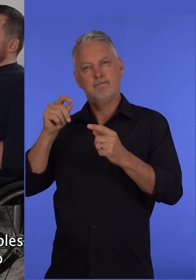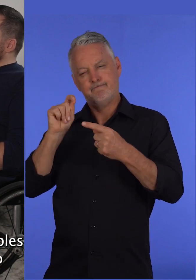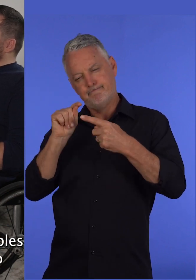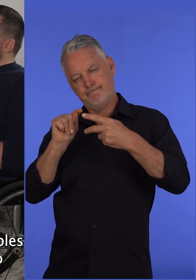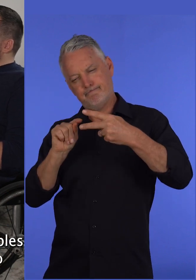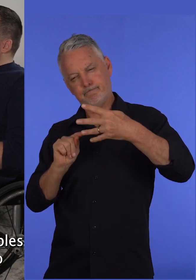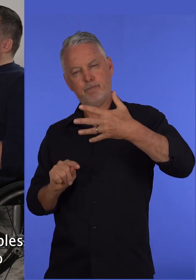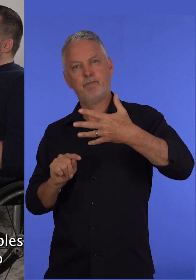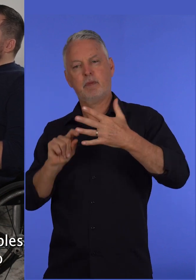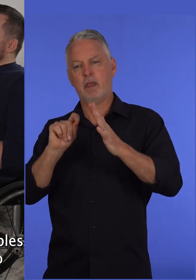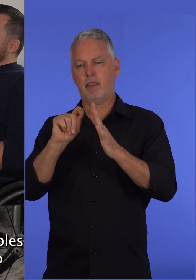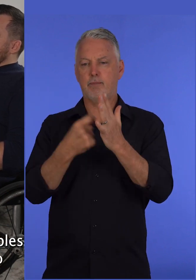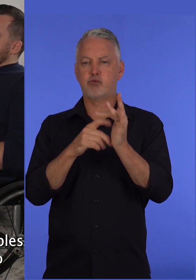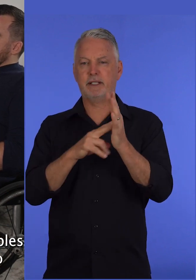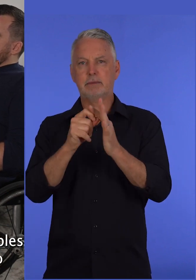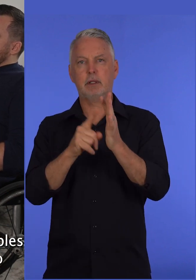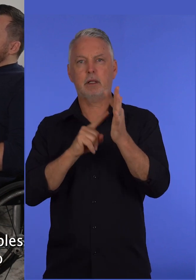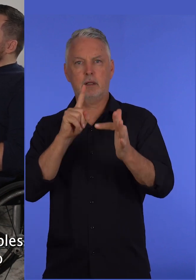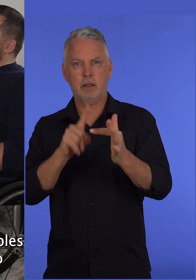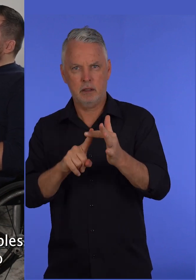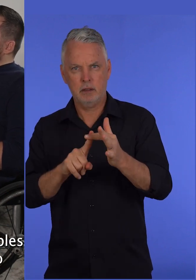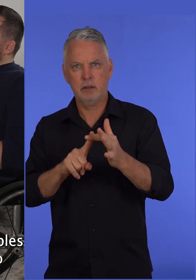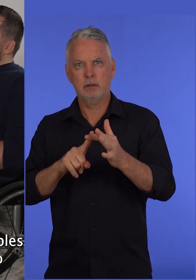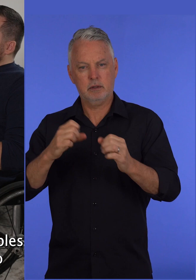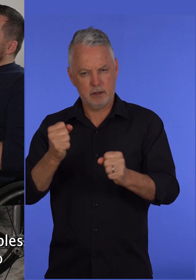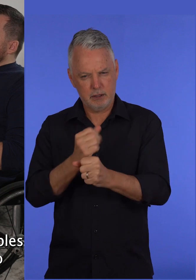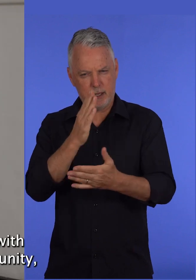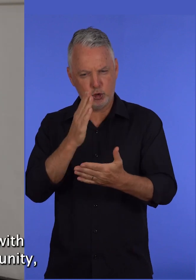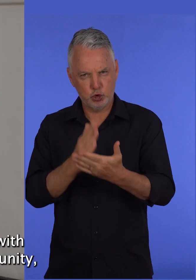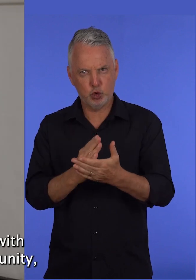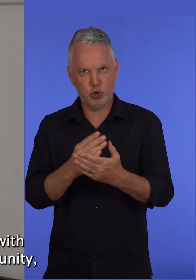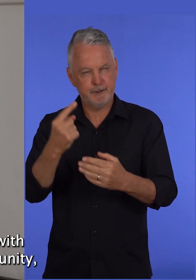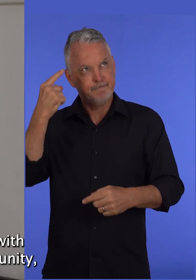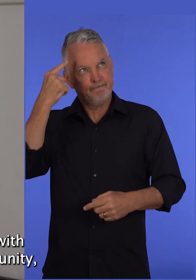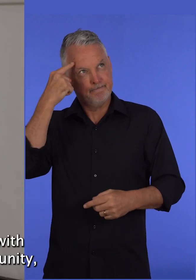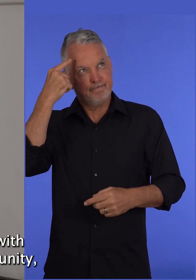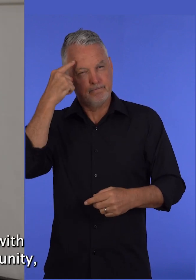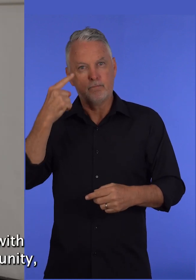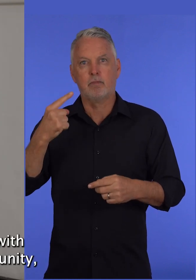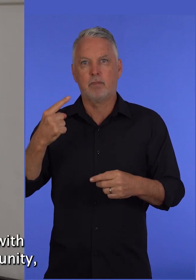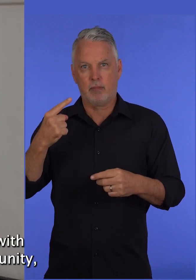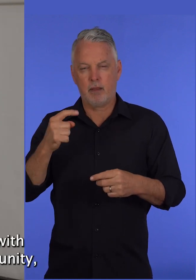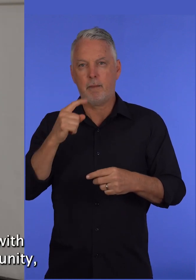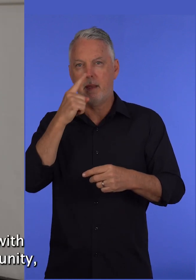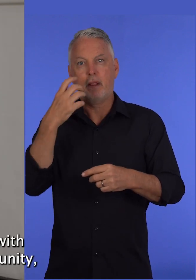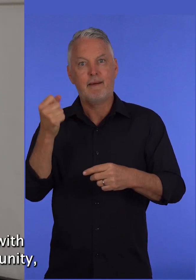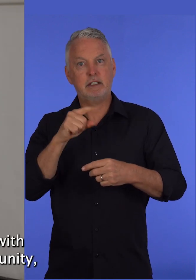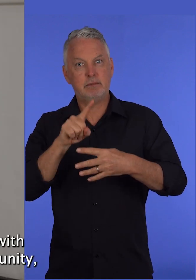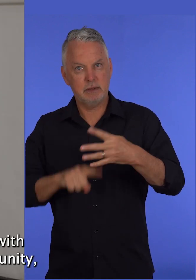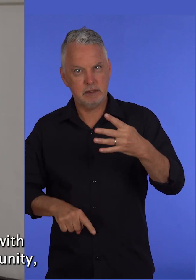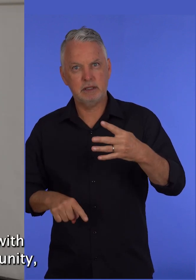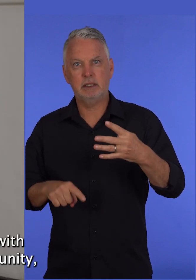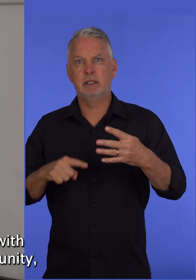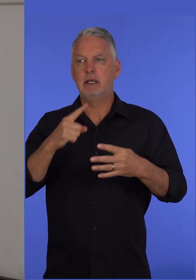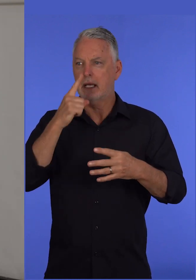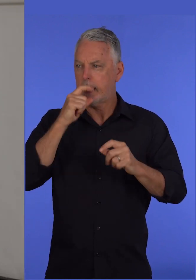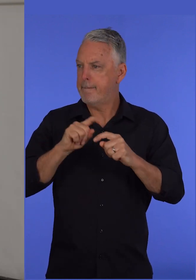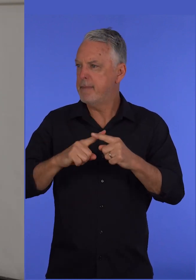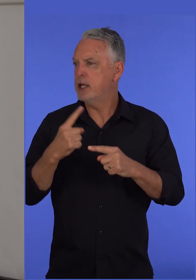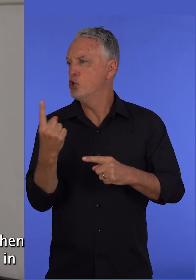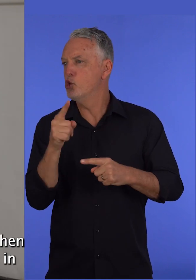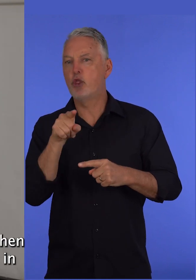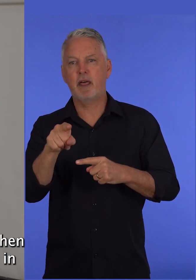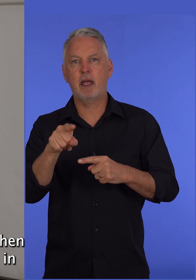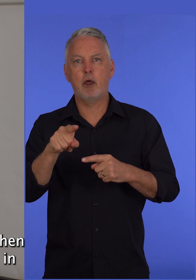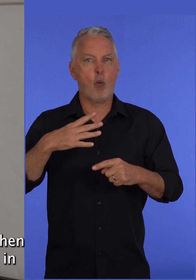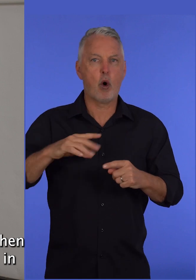back to the principles of what we are there to do. That is ensuring that people with disabilities get to live in community, get to be